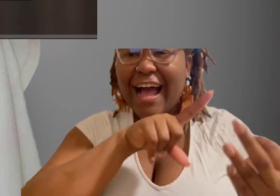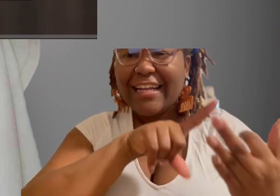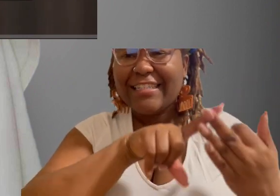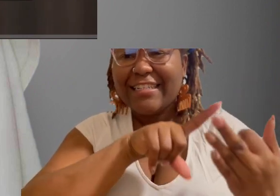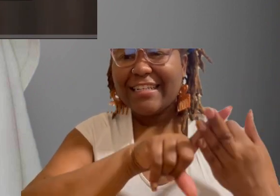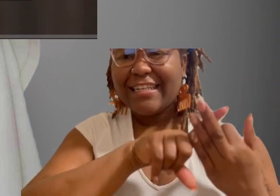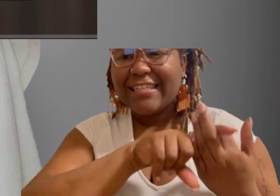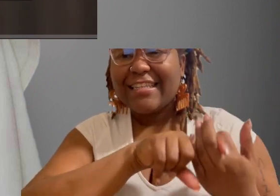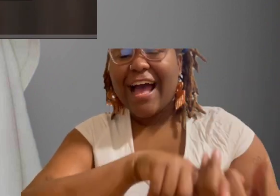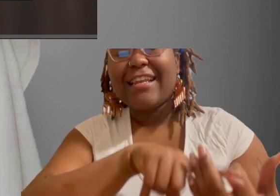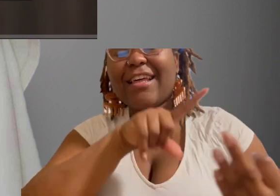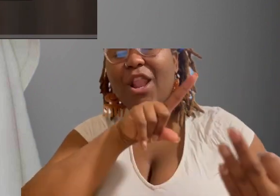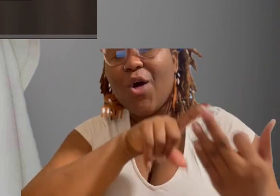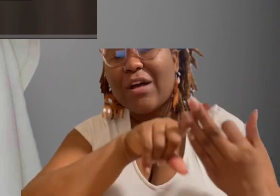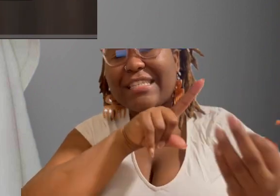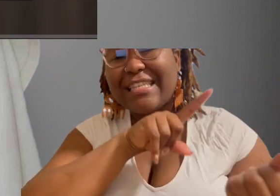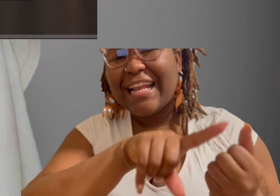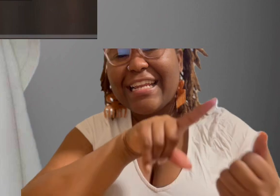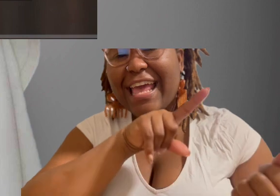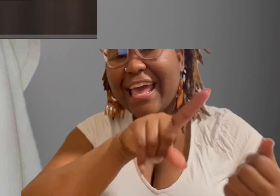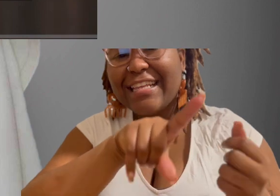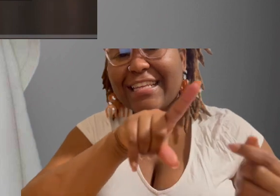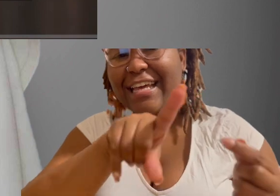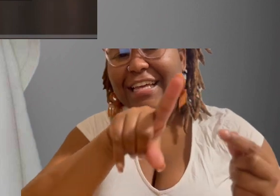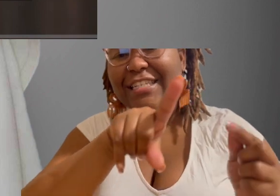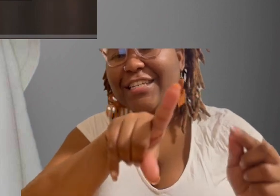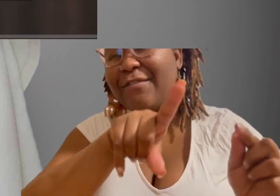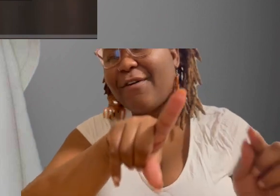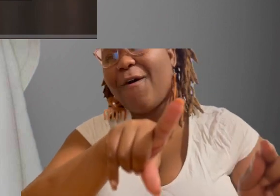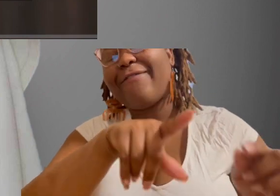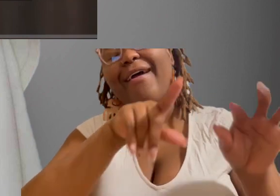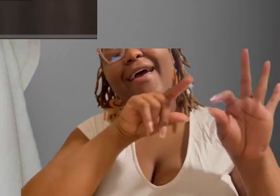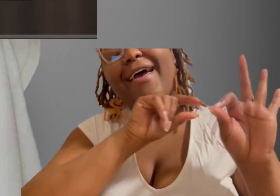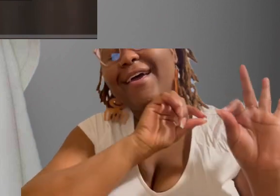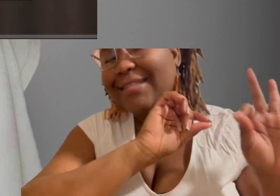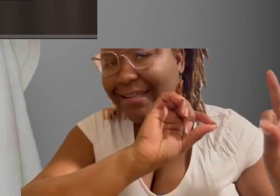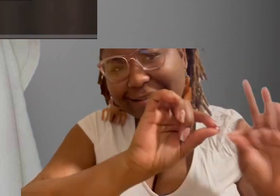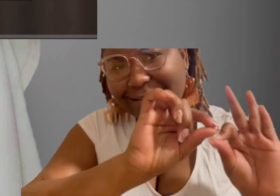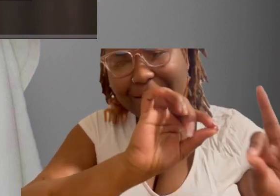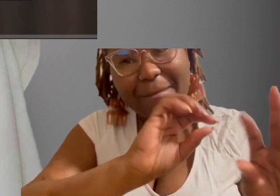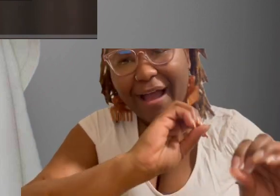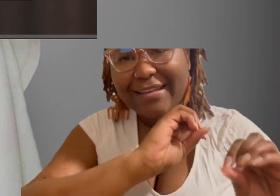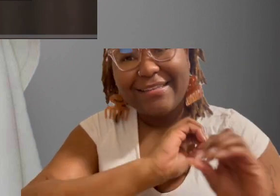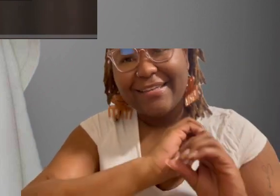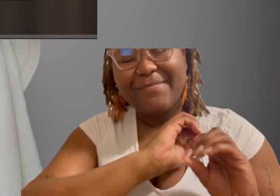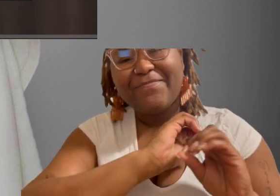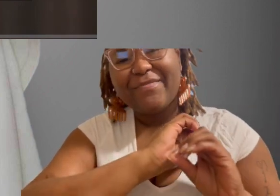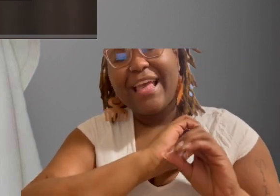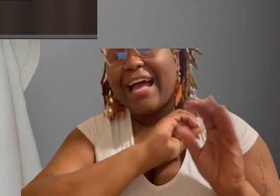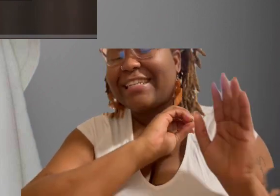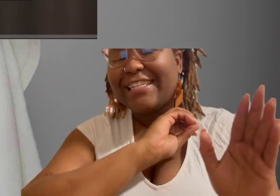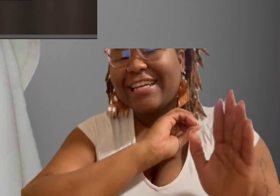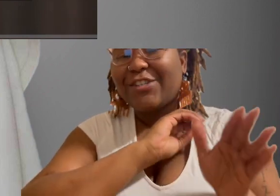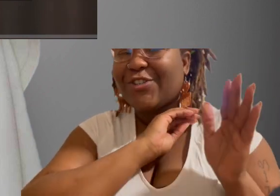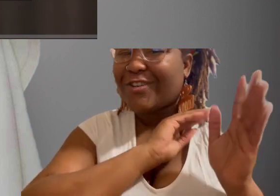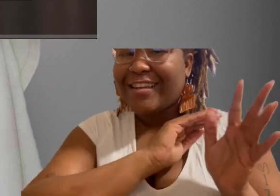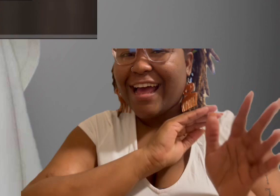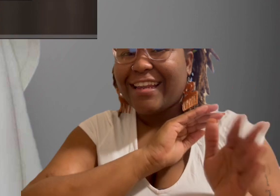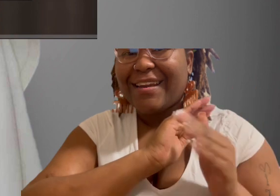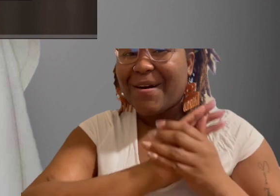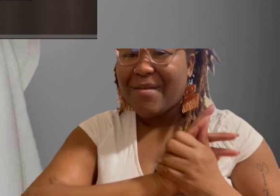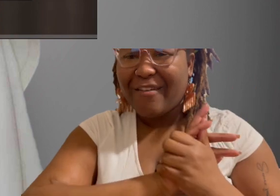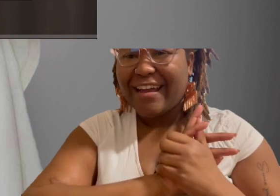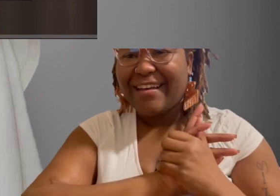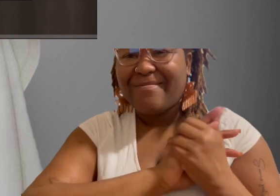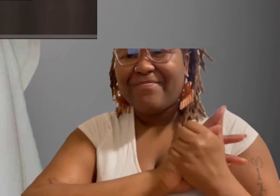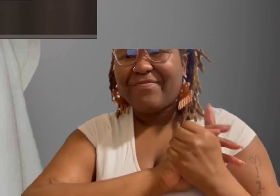editor, and journalist, and a long-standing editor-in-chief of Essence magazine. And she is